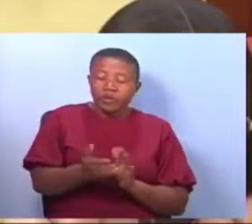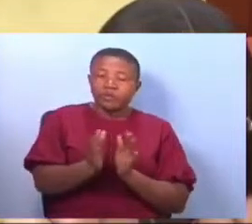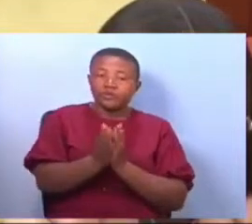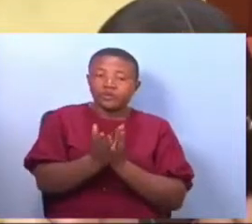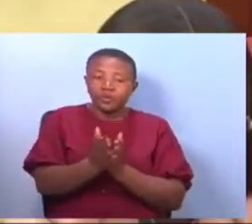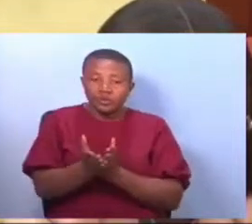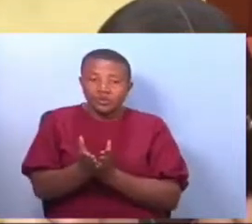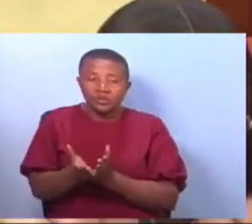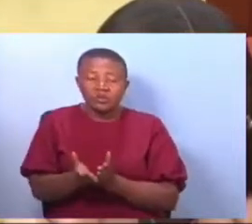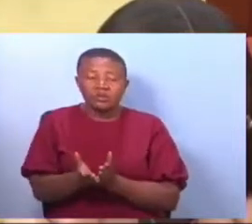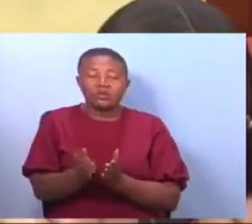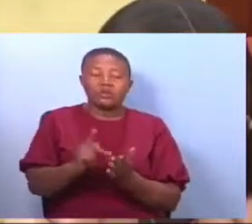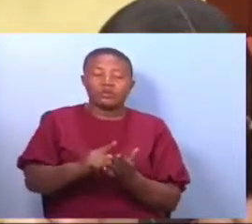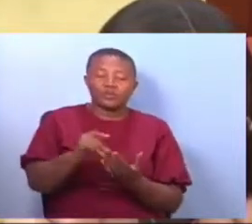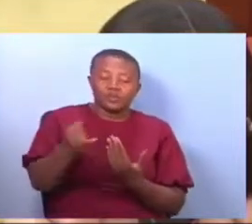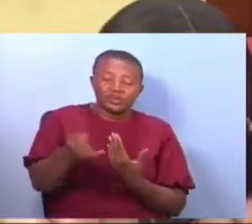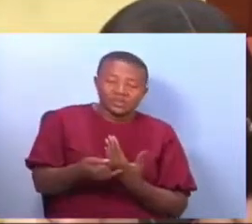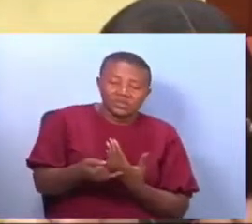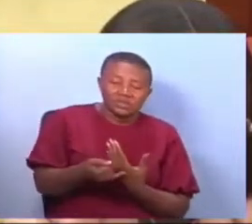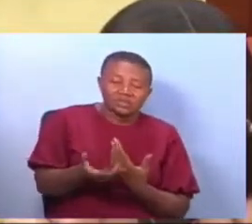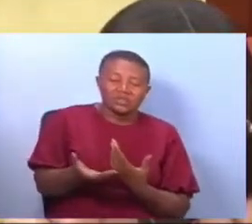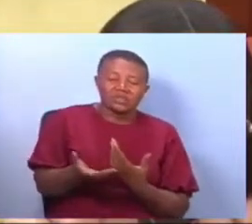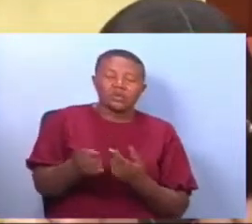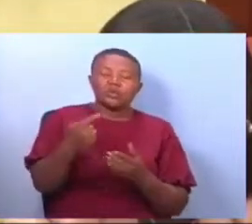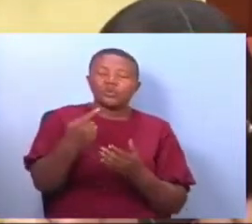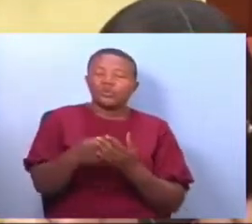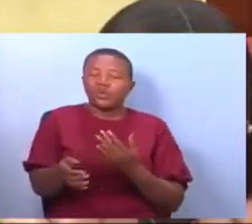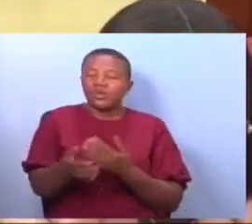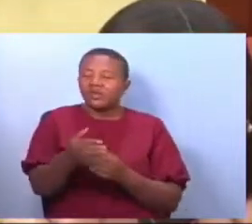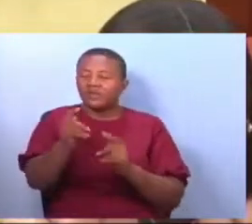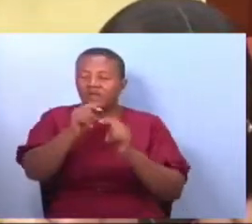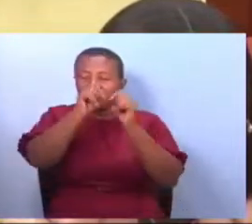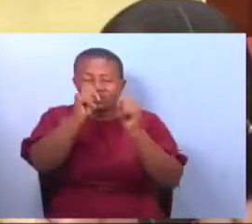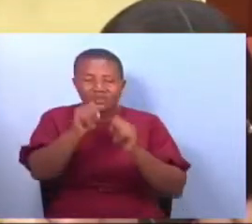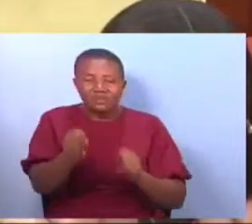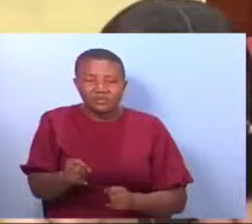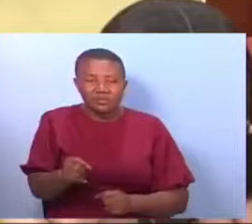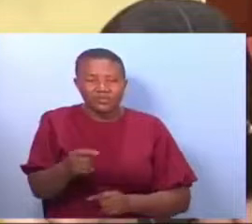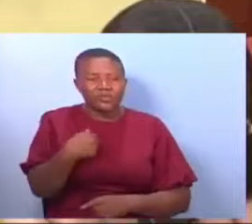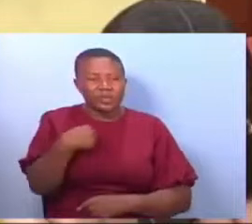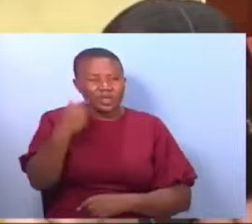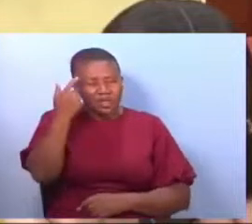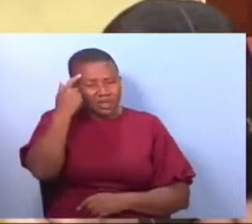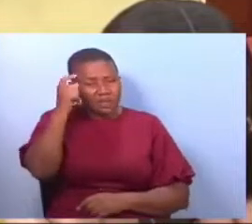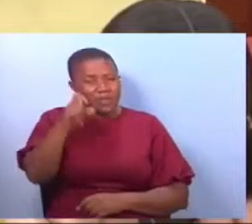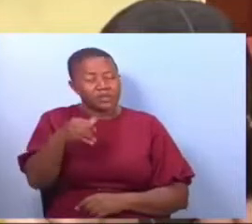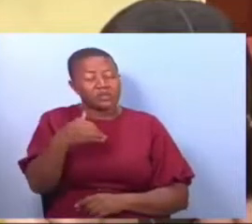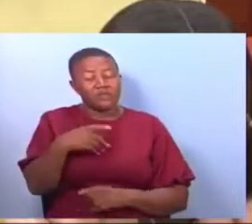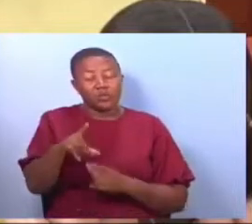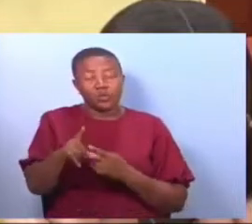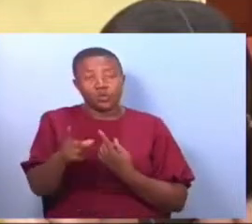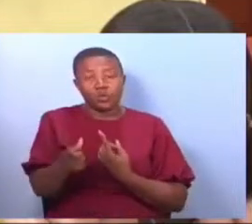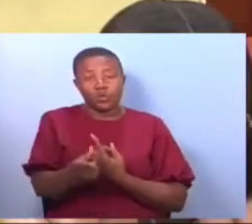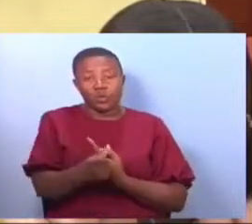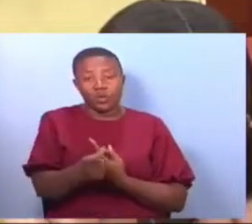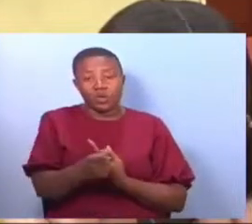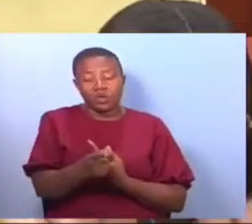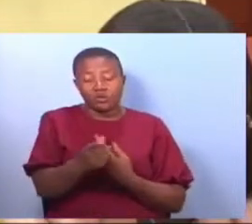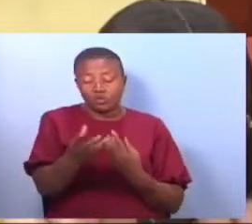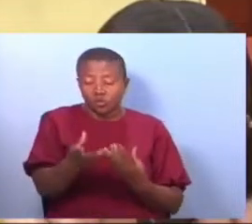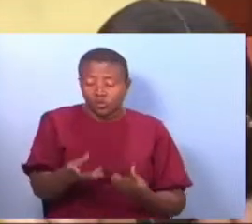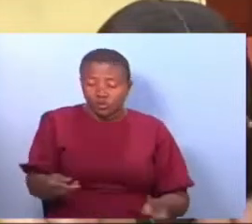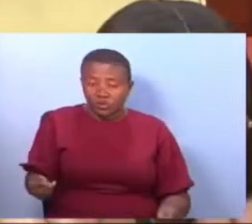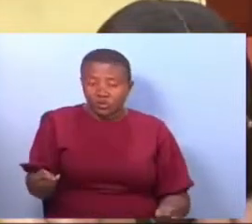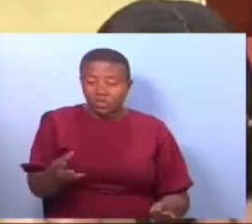projects and the theses we've written in the universities, there should be local solutions and local technologies